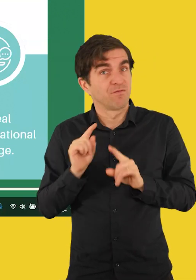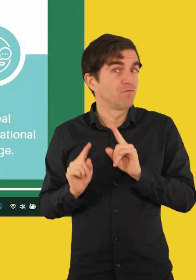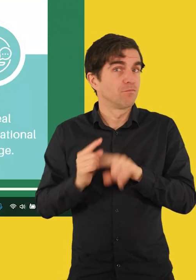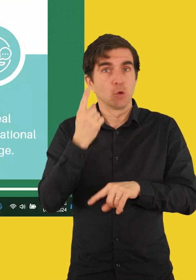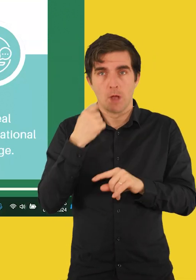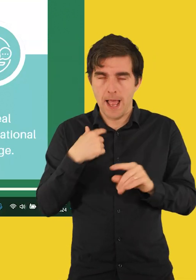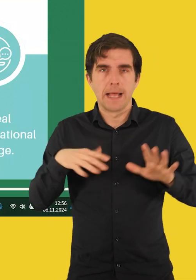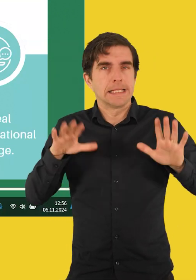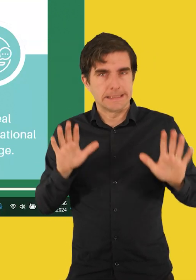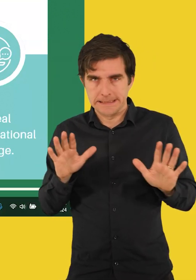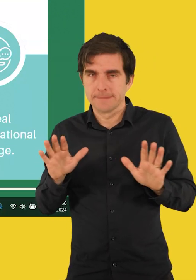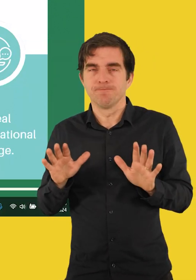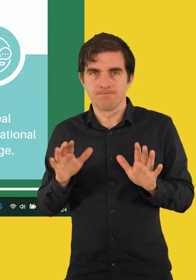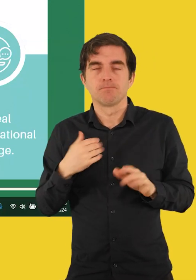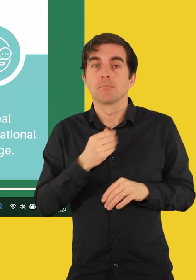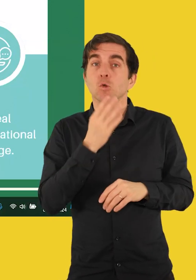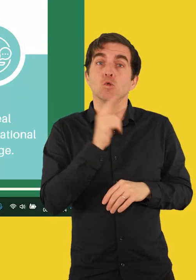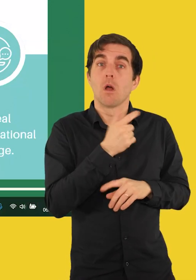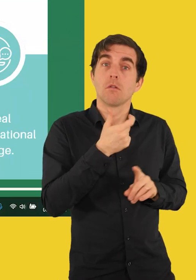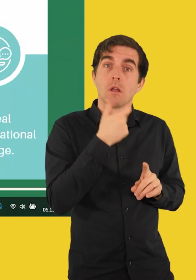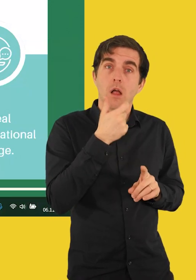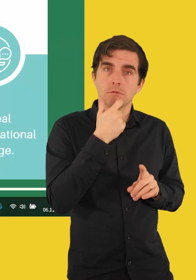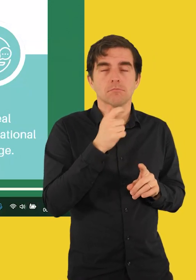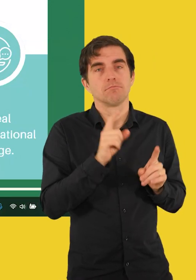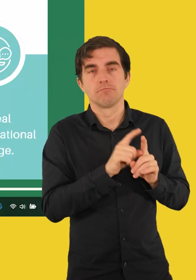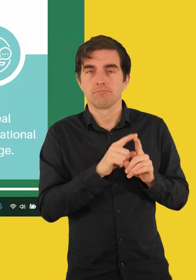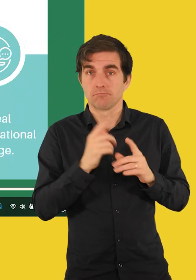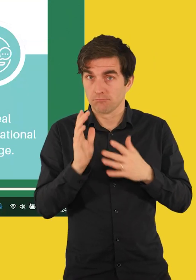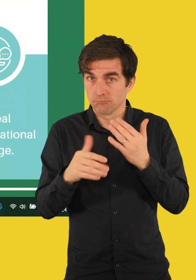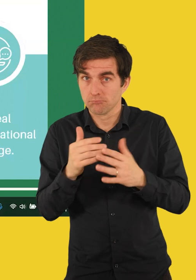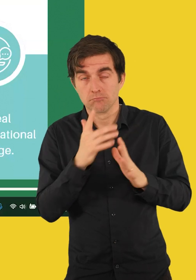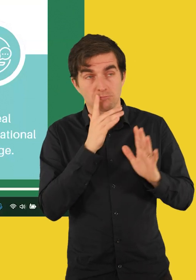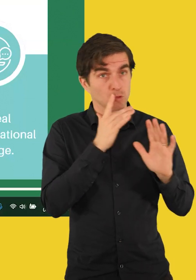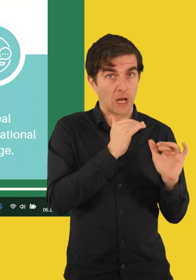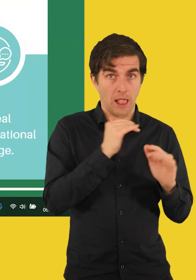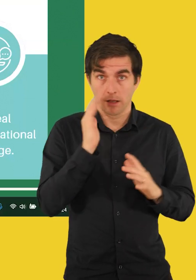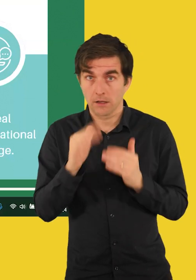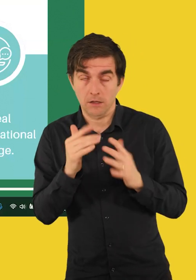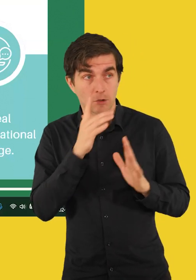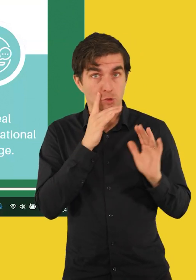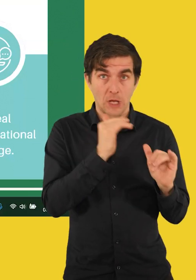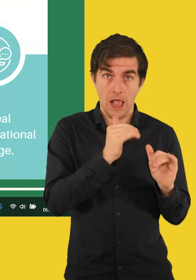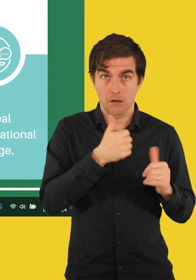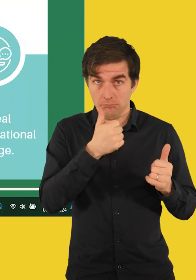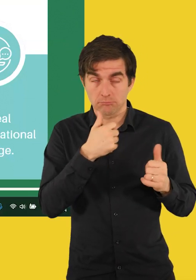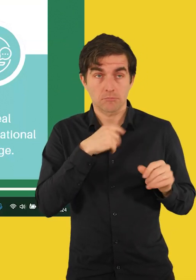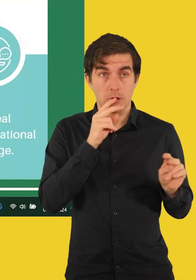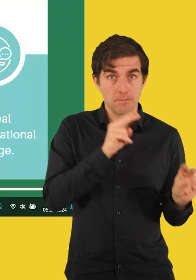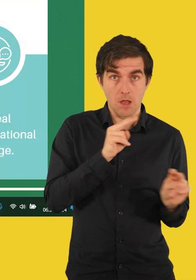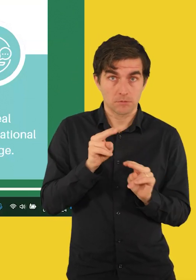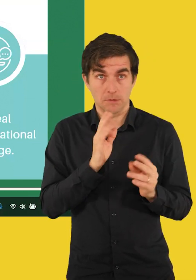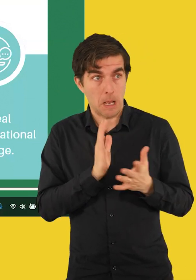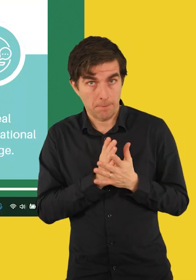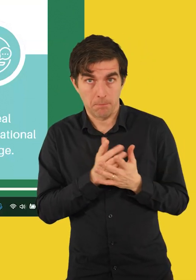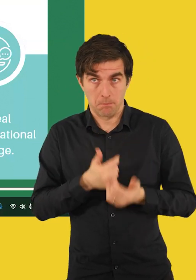the first things that I did. And also we used the Doughnut as a screening and monitoring tool to